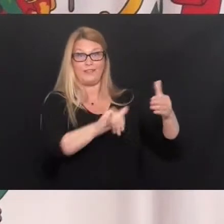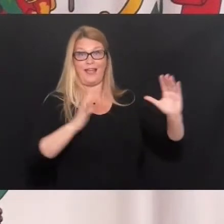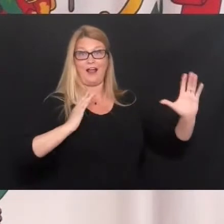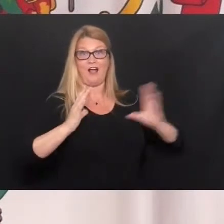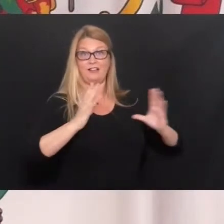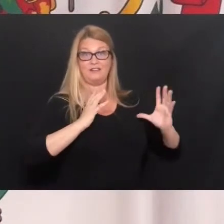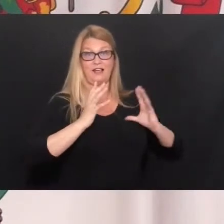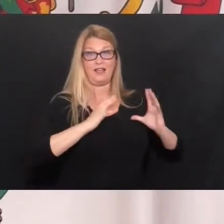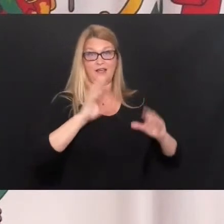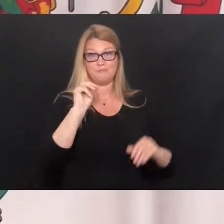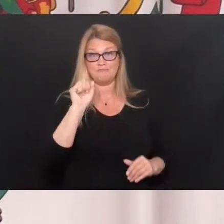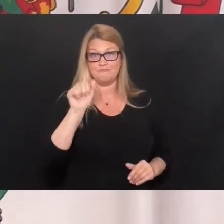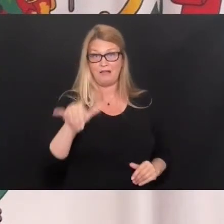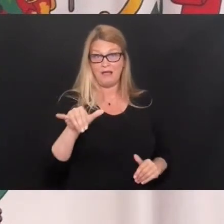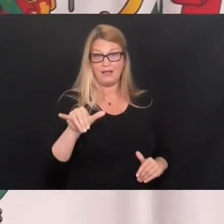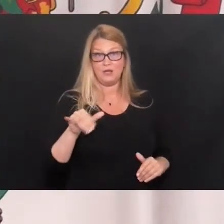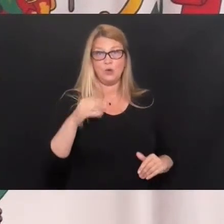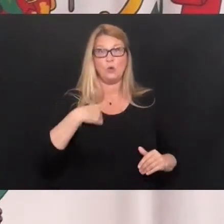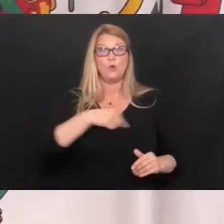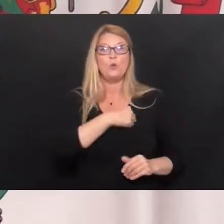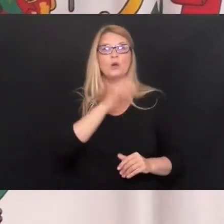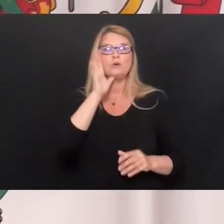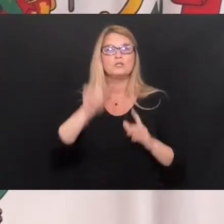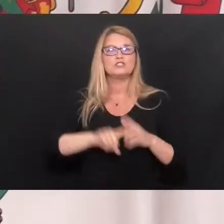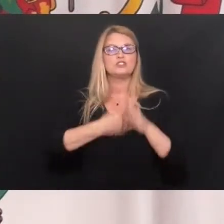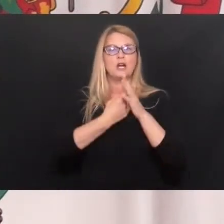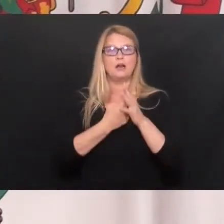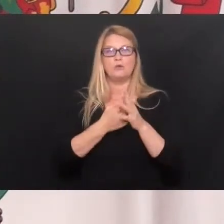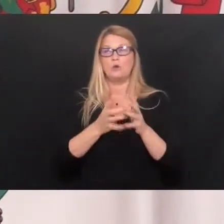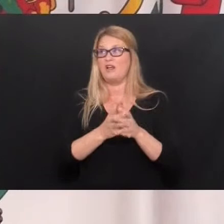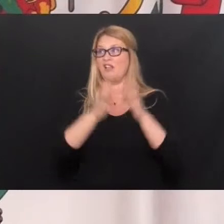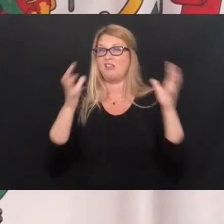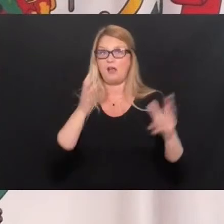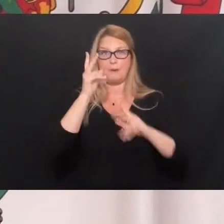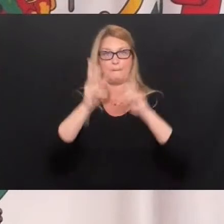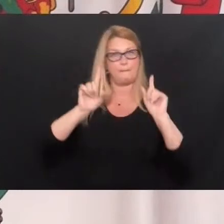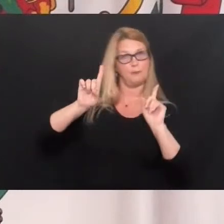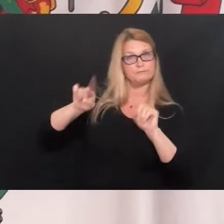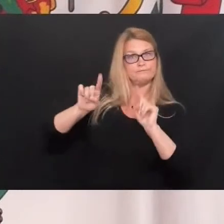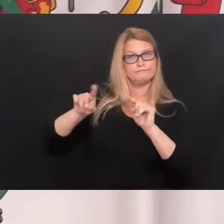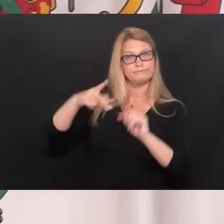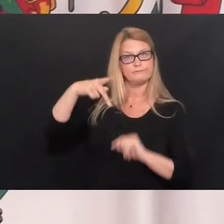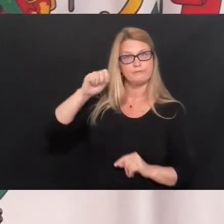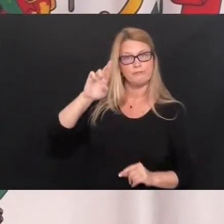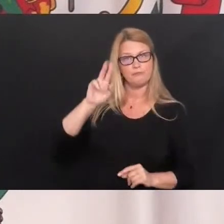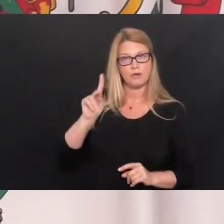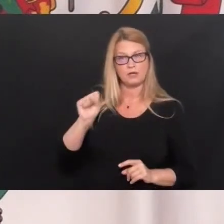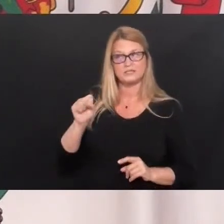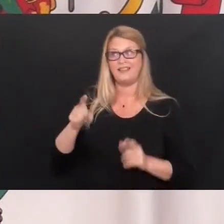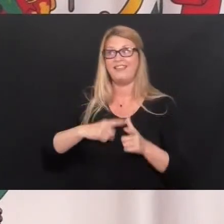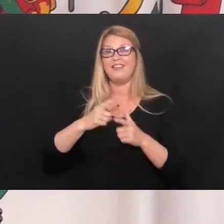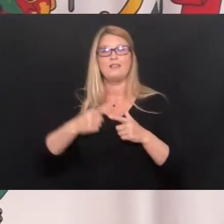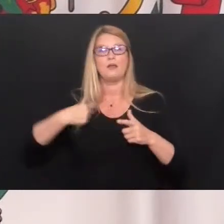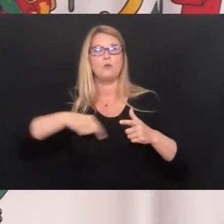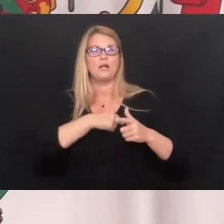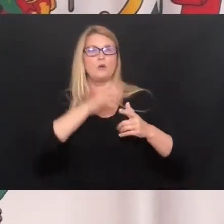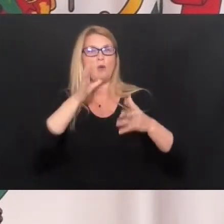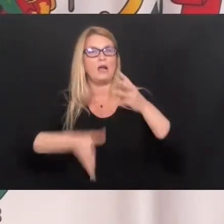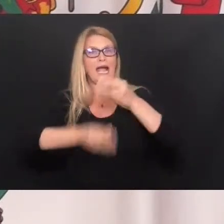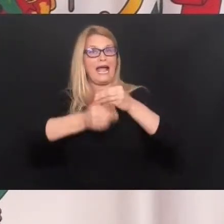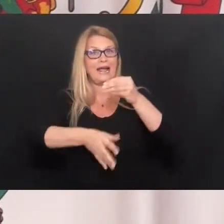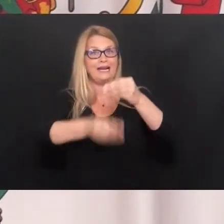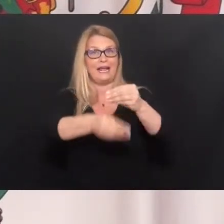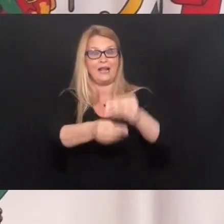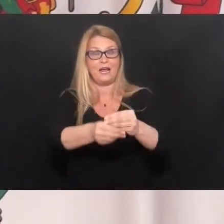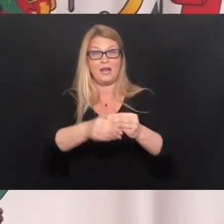with the high traffic community parks and we'll add more as needed. The